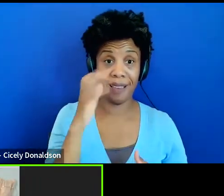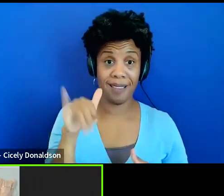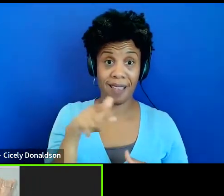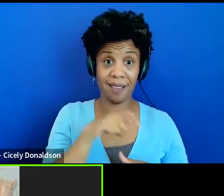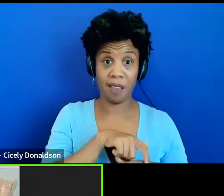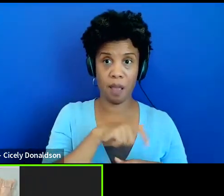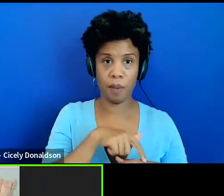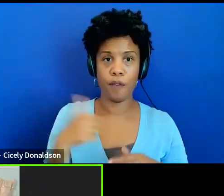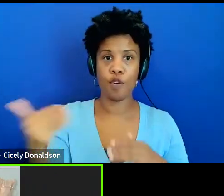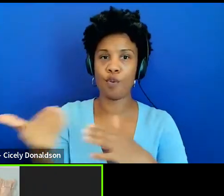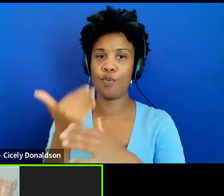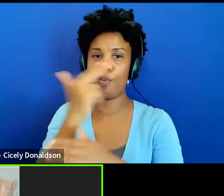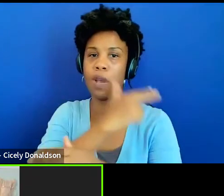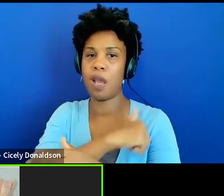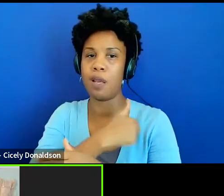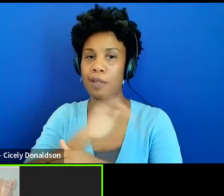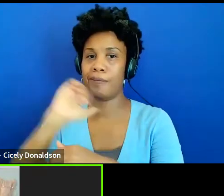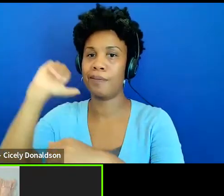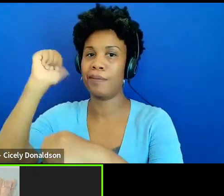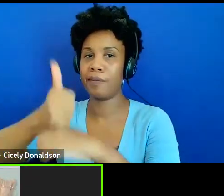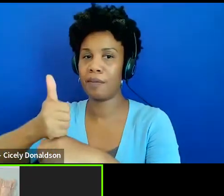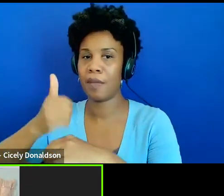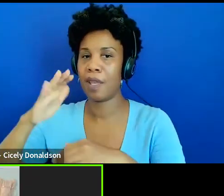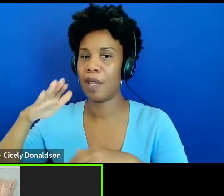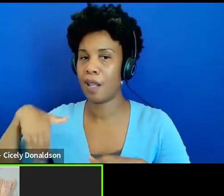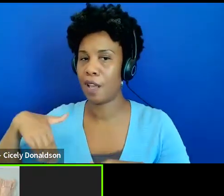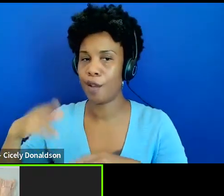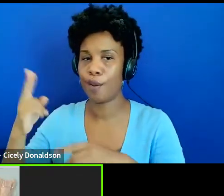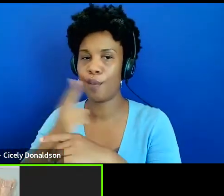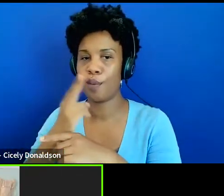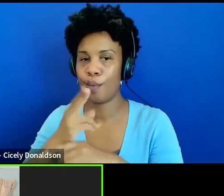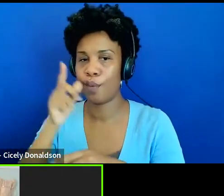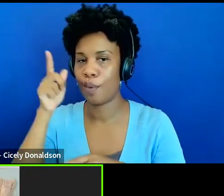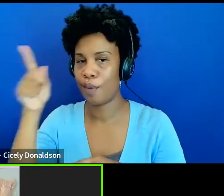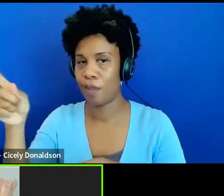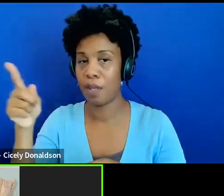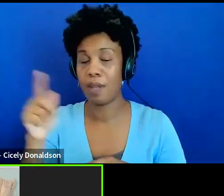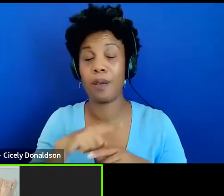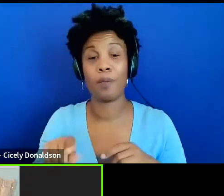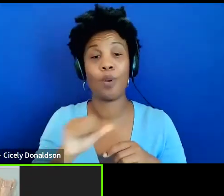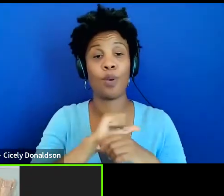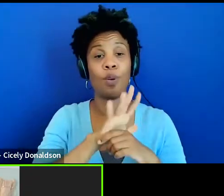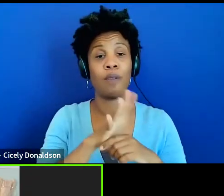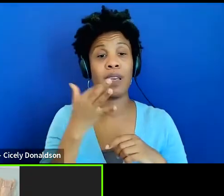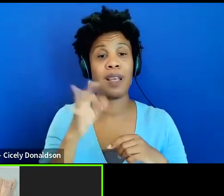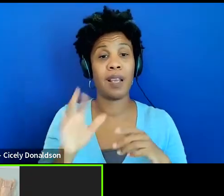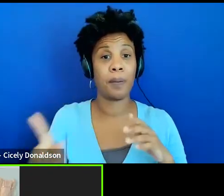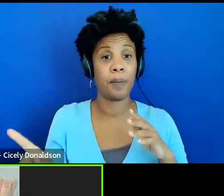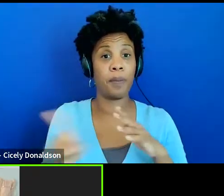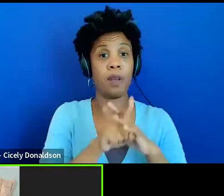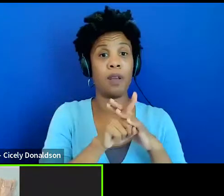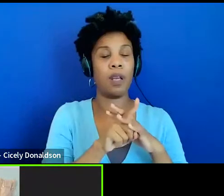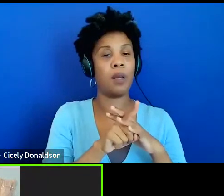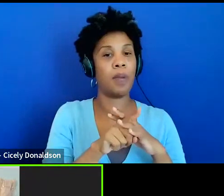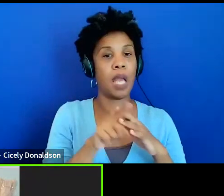in use. So with COVID-19, we were forced to begin using the new hospital, and the old